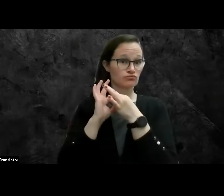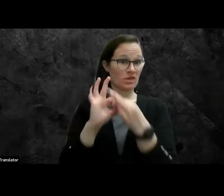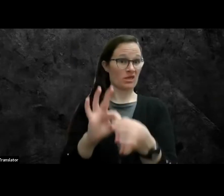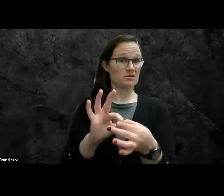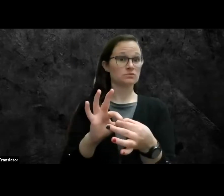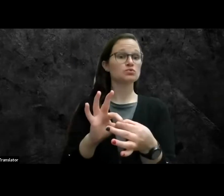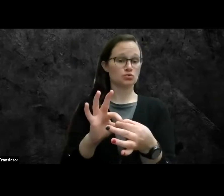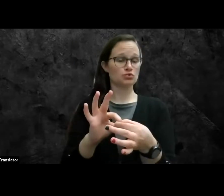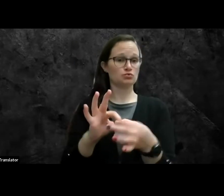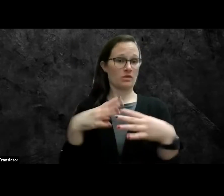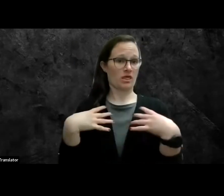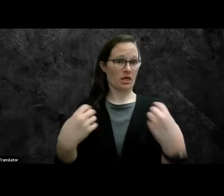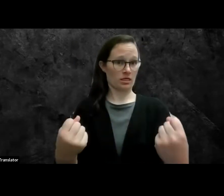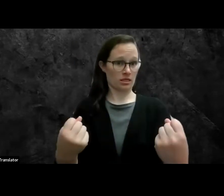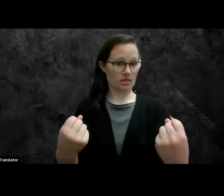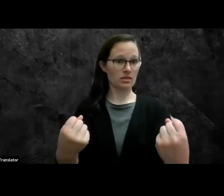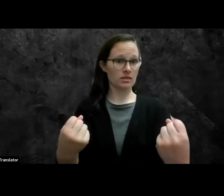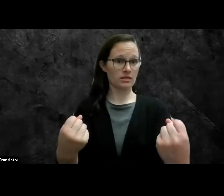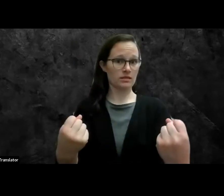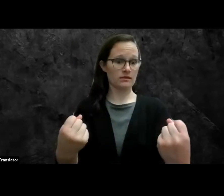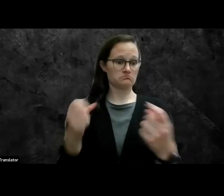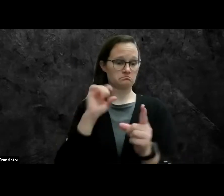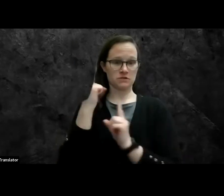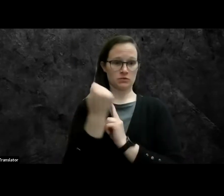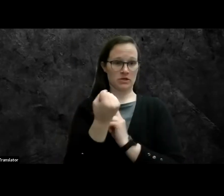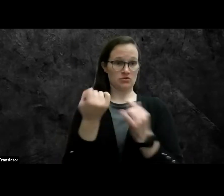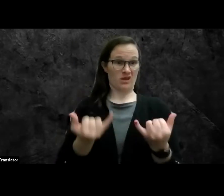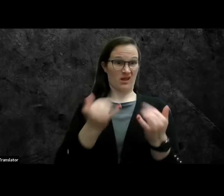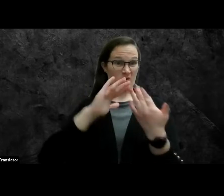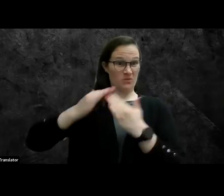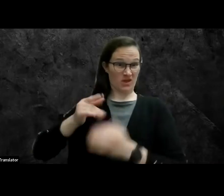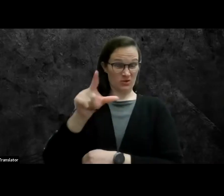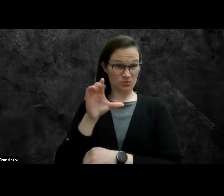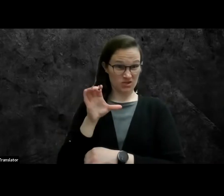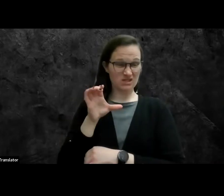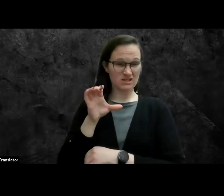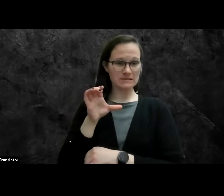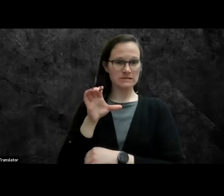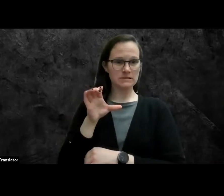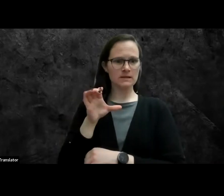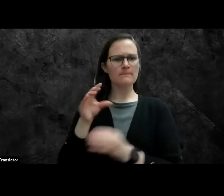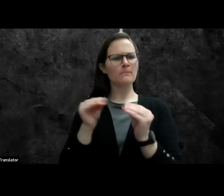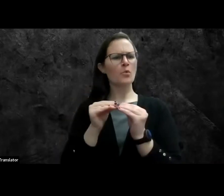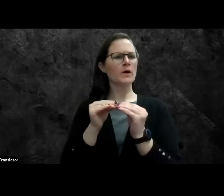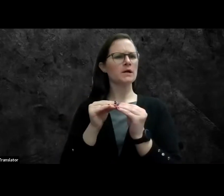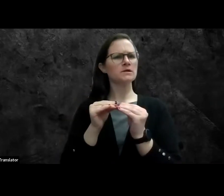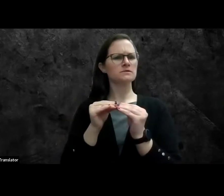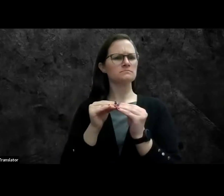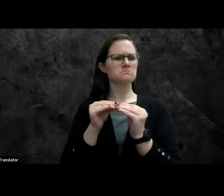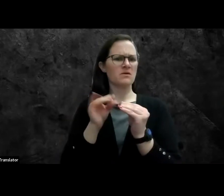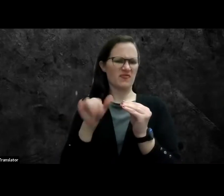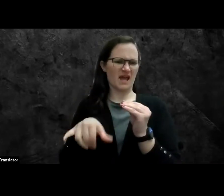the health conditions of our community and beyond, and a little bit about how we will at